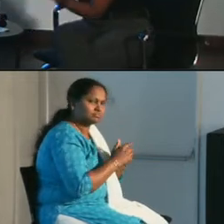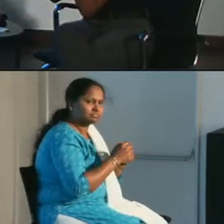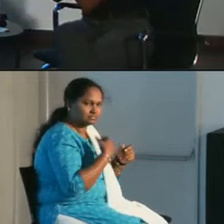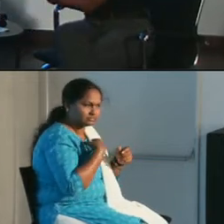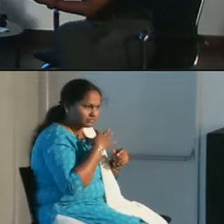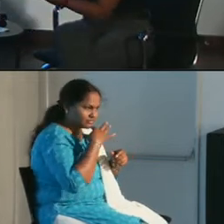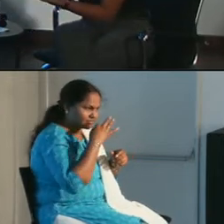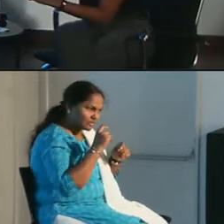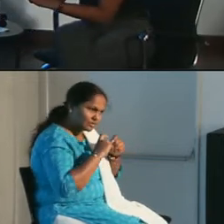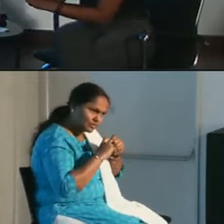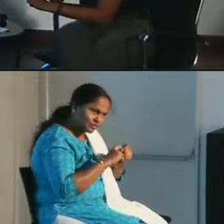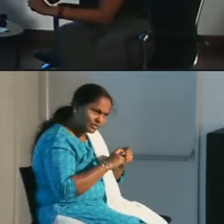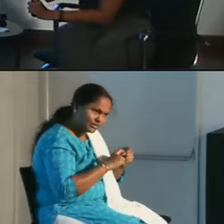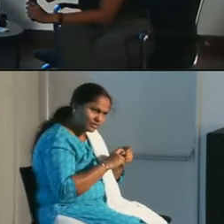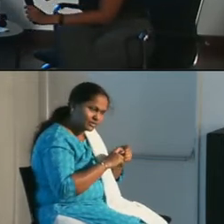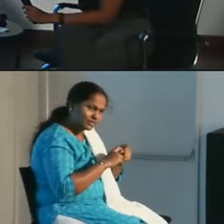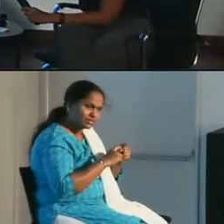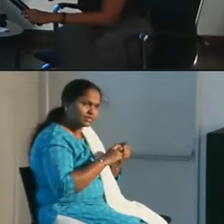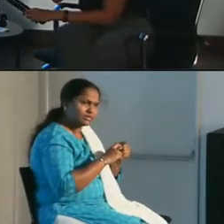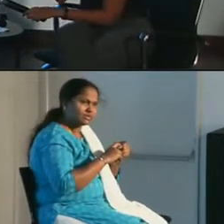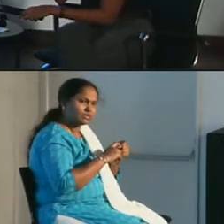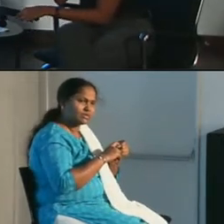answers your question, but